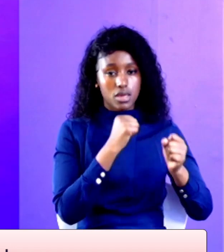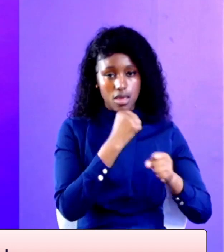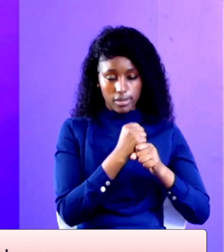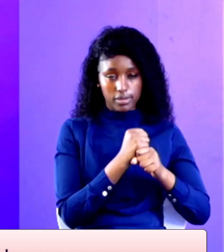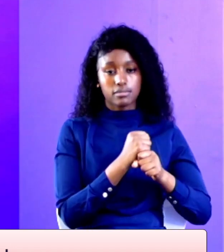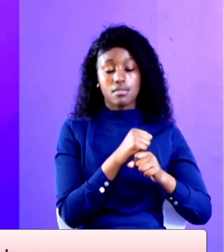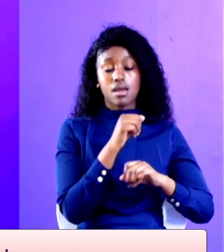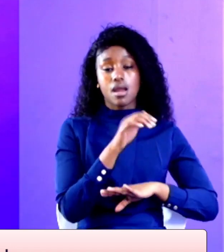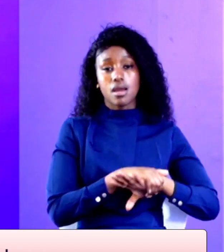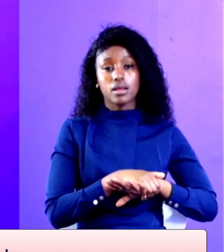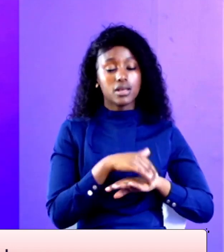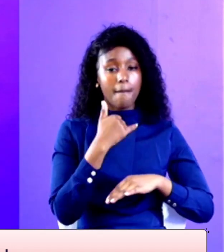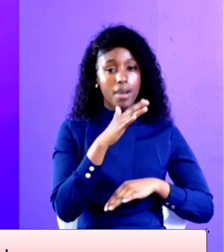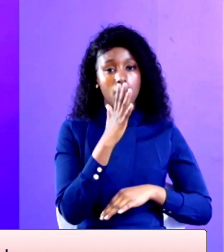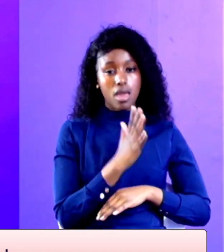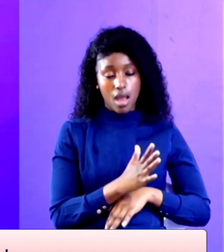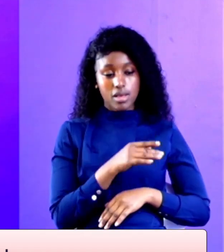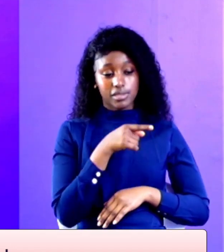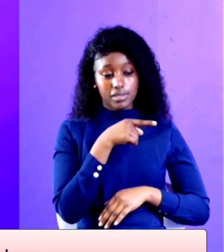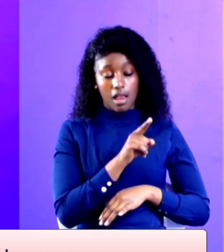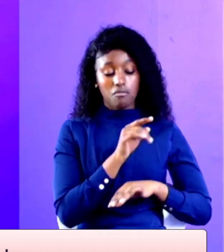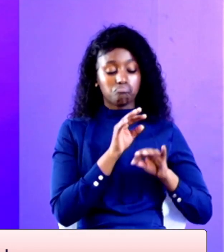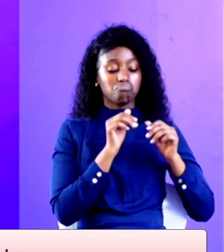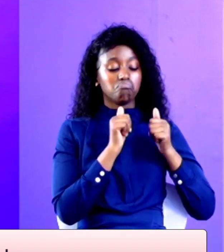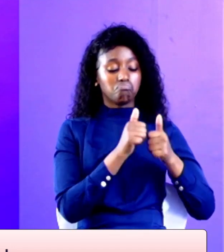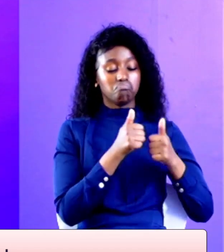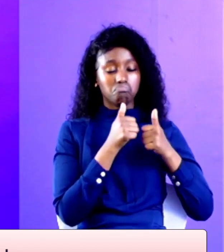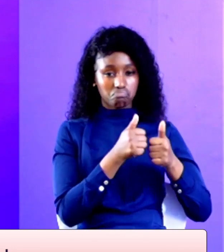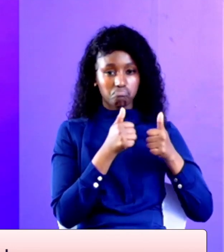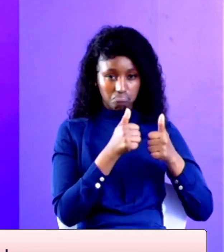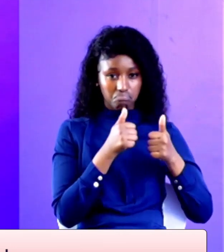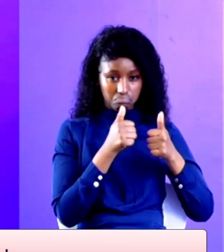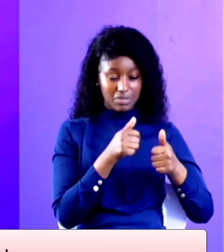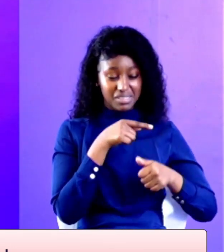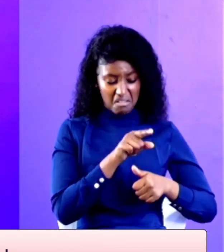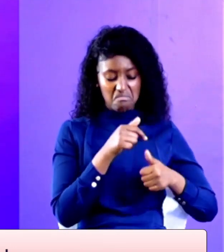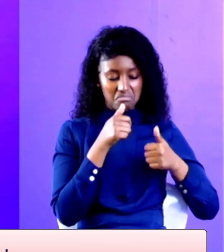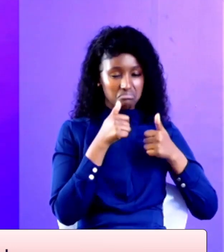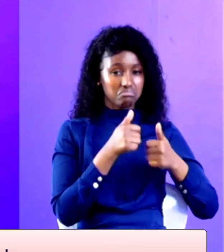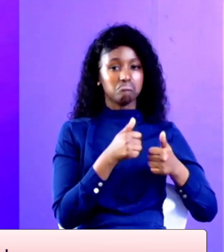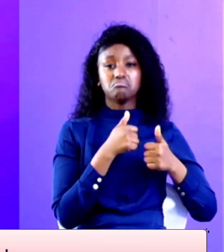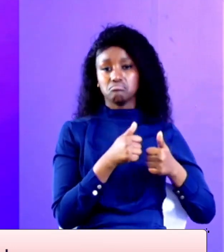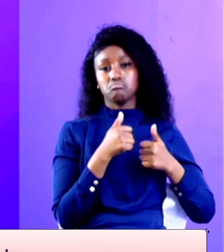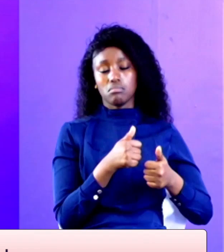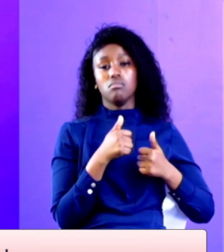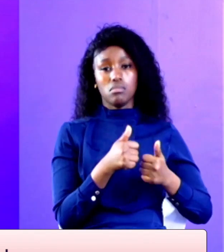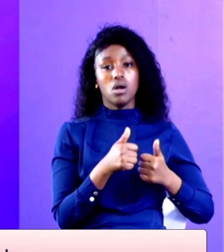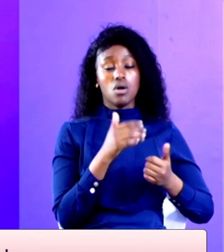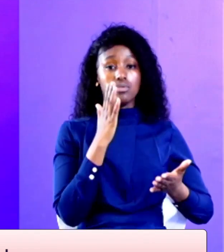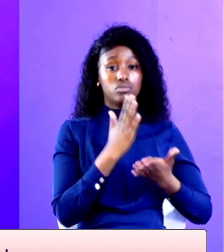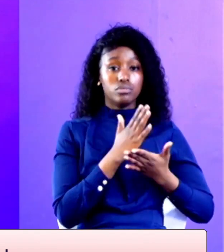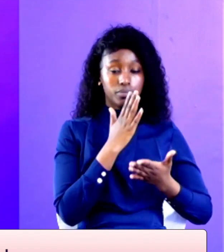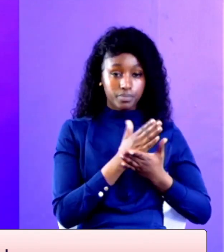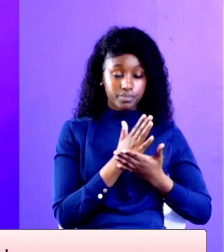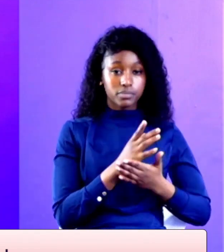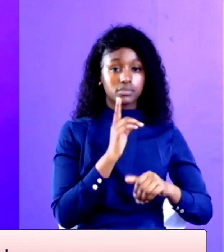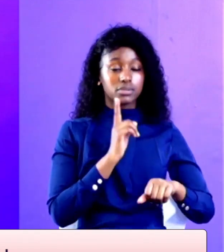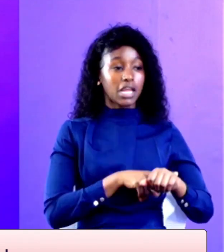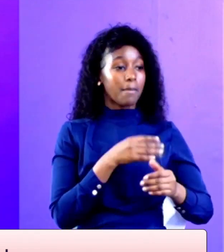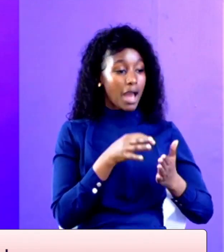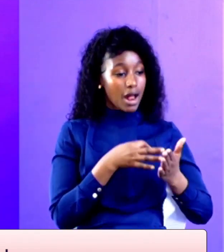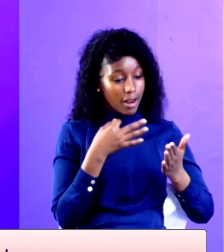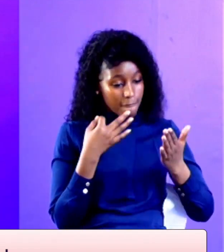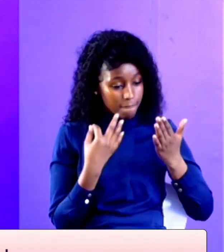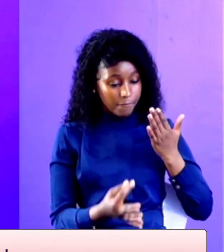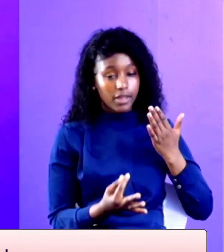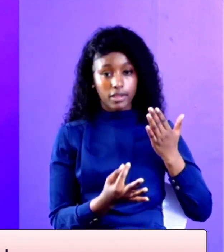English, right winger and a midfielder. He is good. Even after he fell down on the